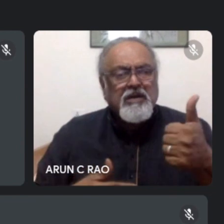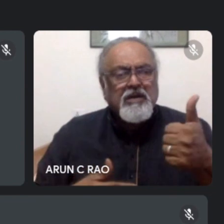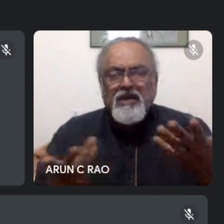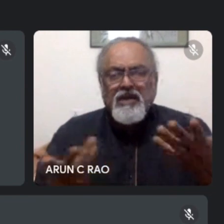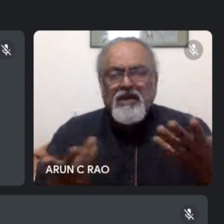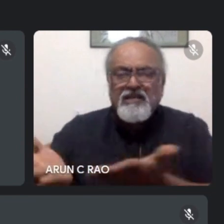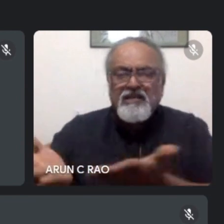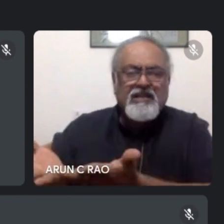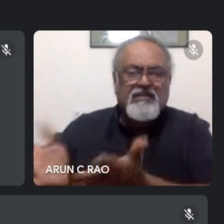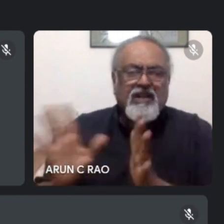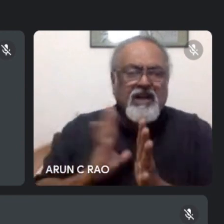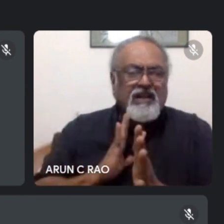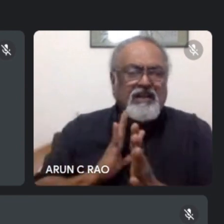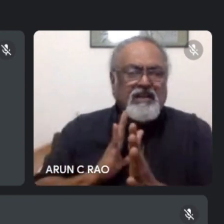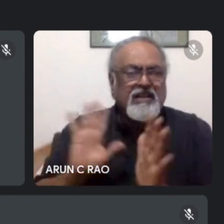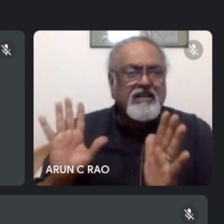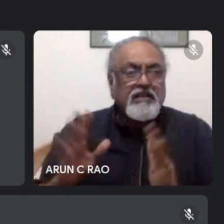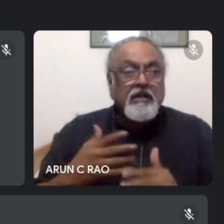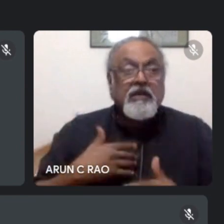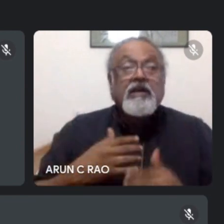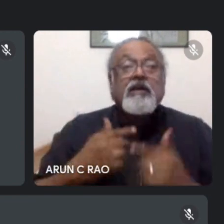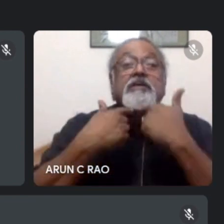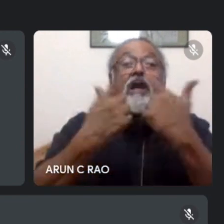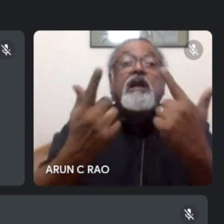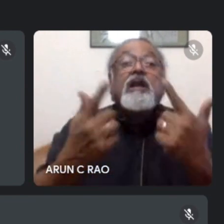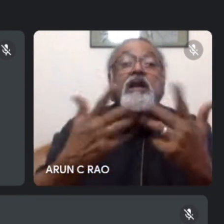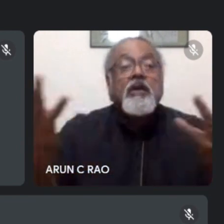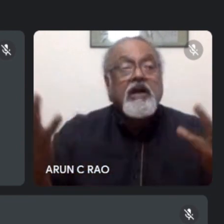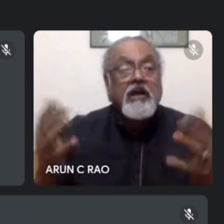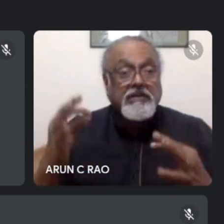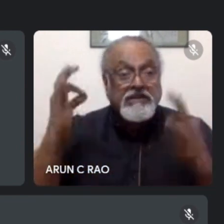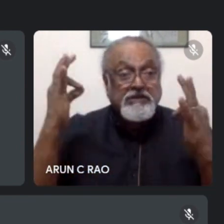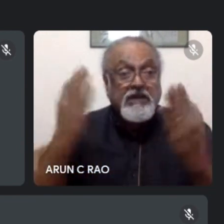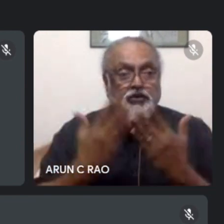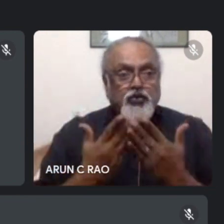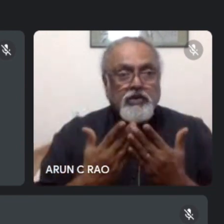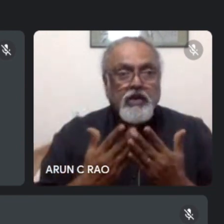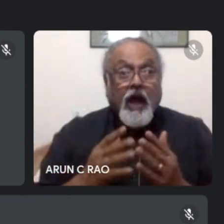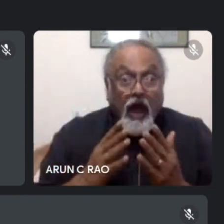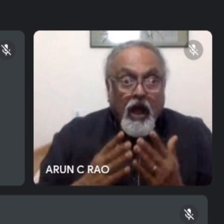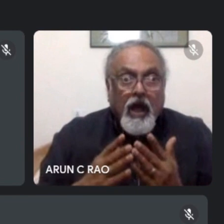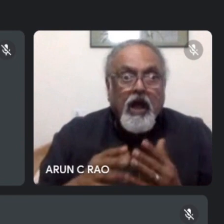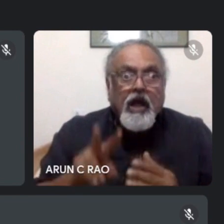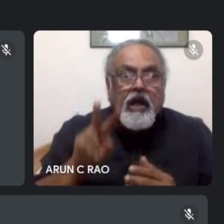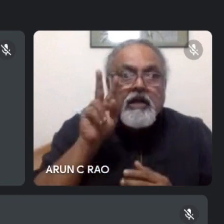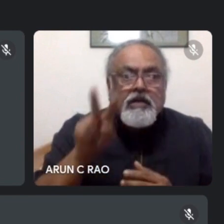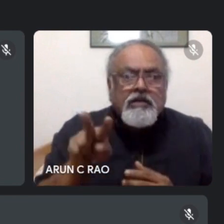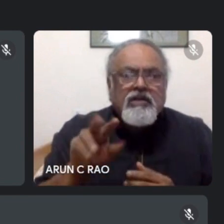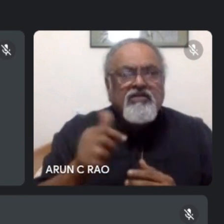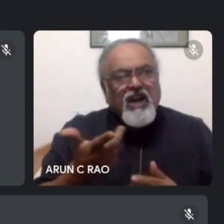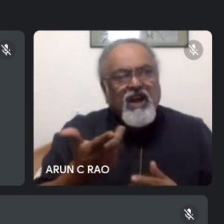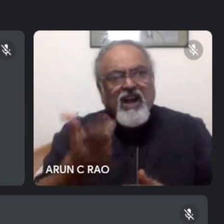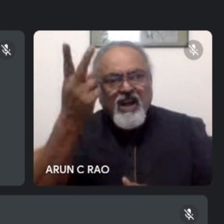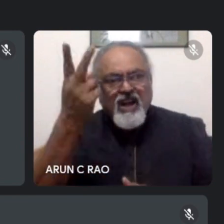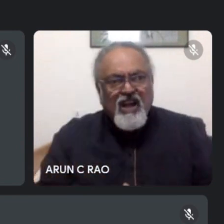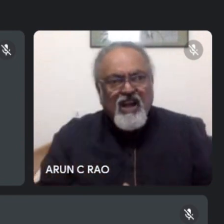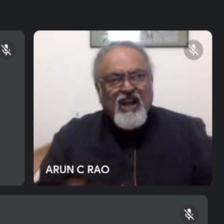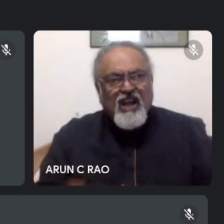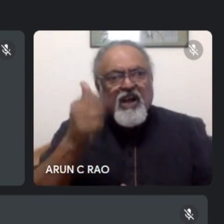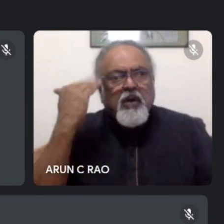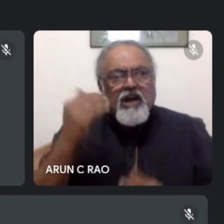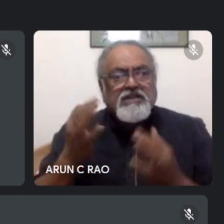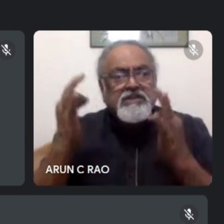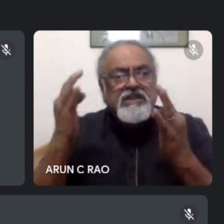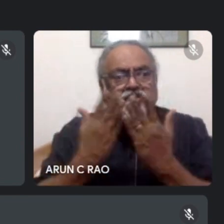I come from a special school background, people would say, oh, you look fine, why did you